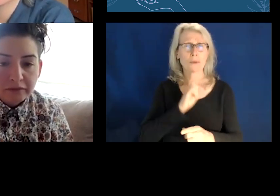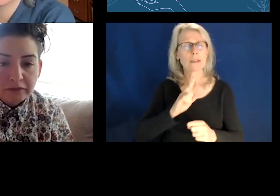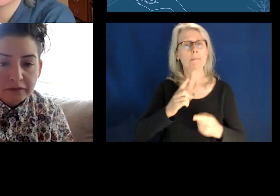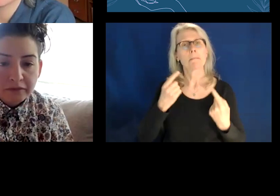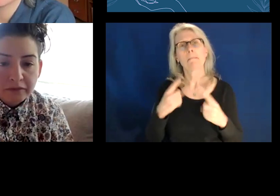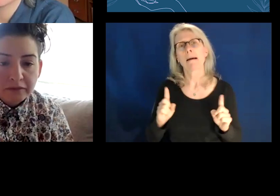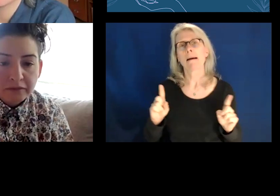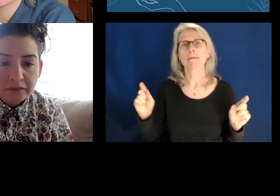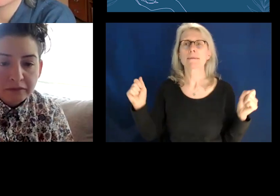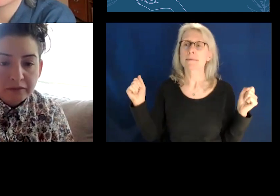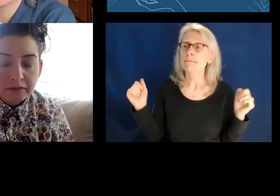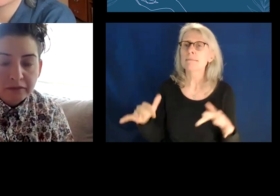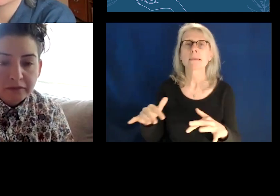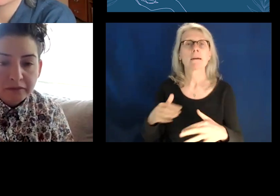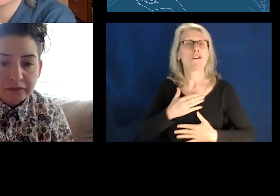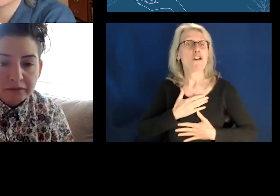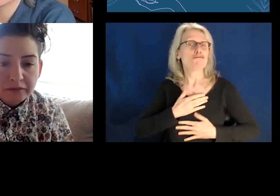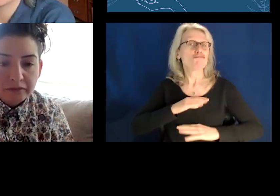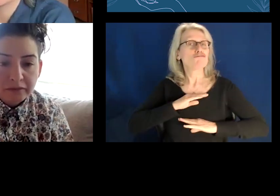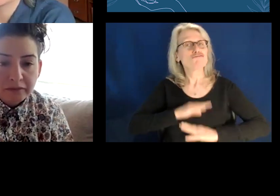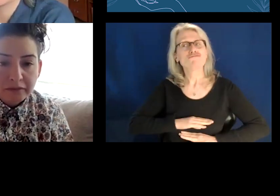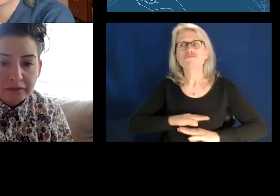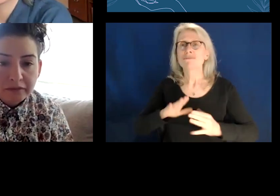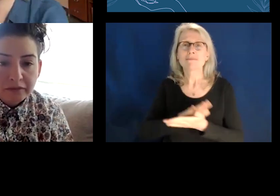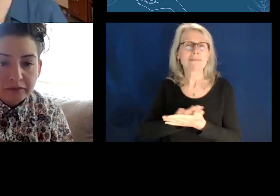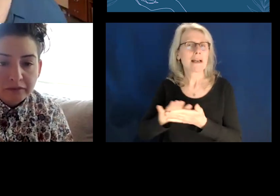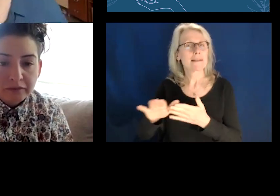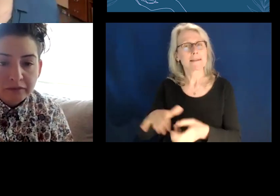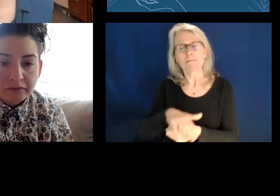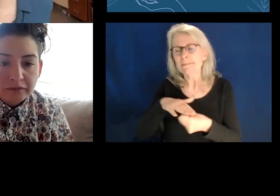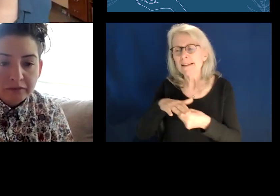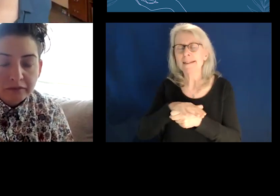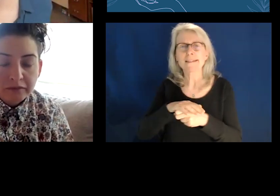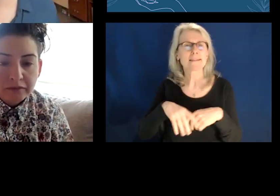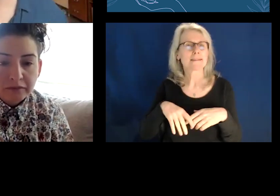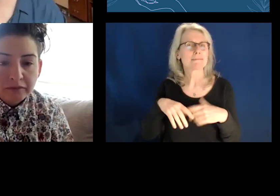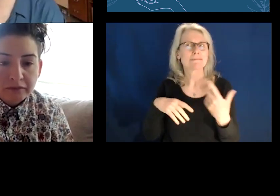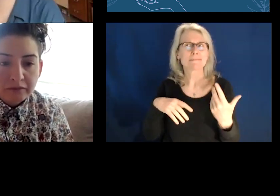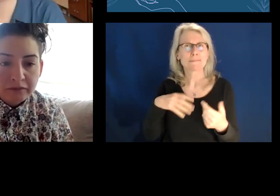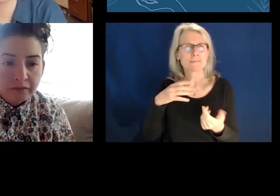that space and time and resources, both